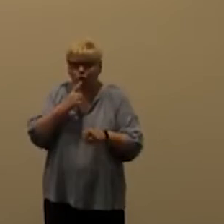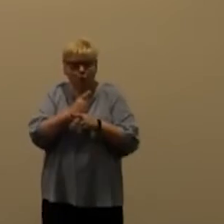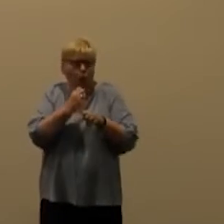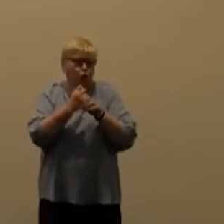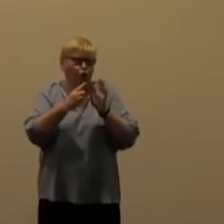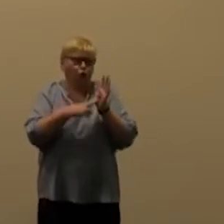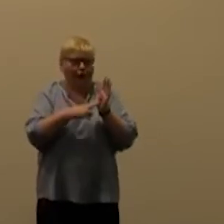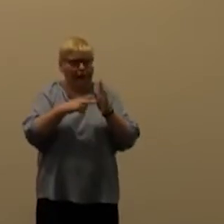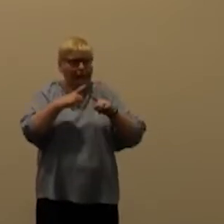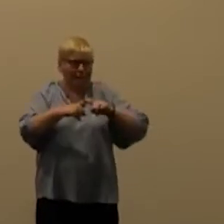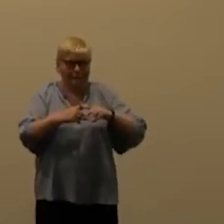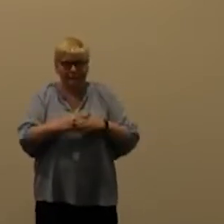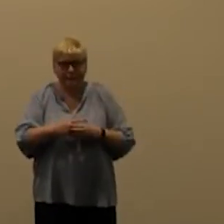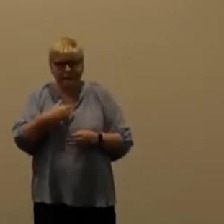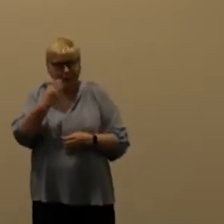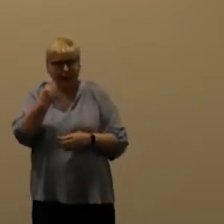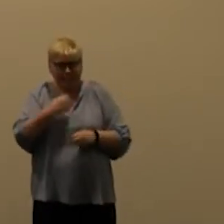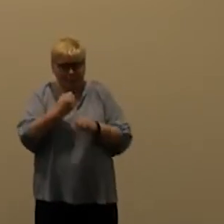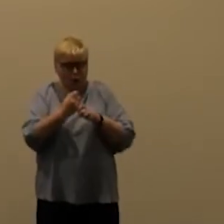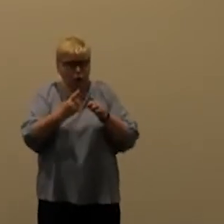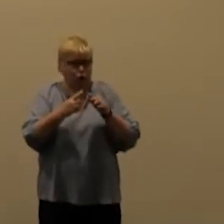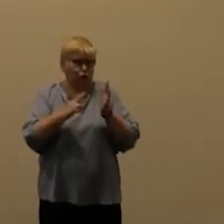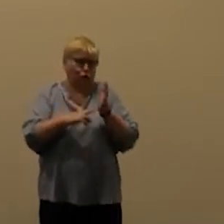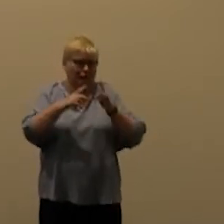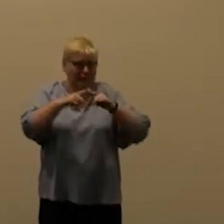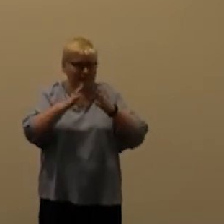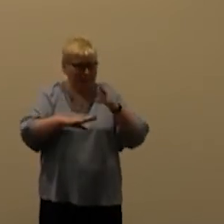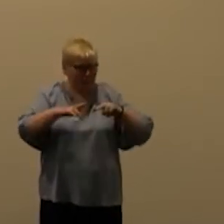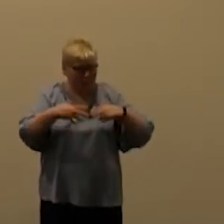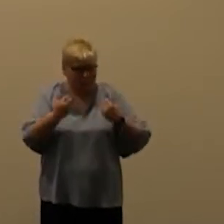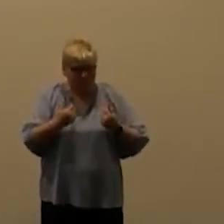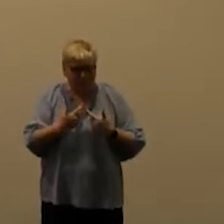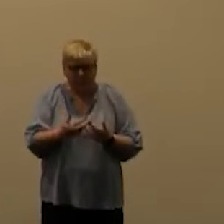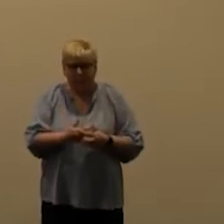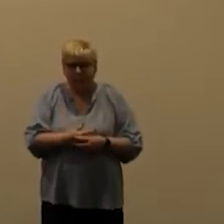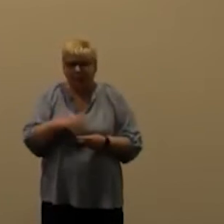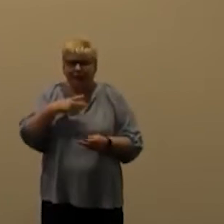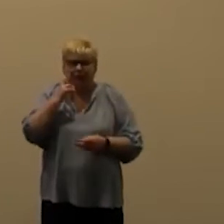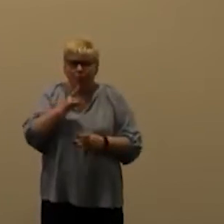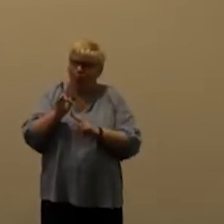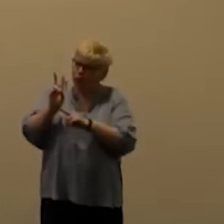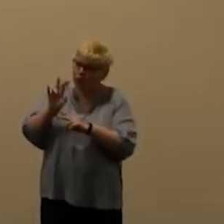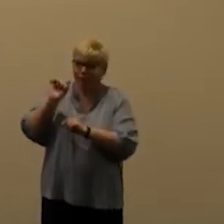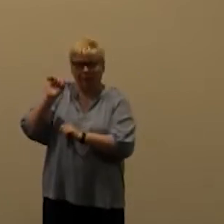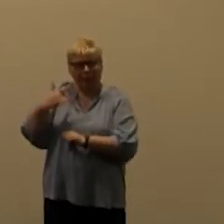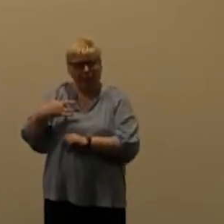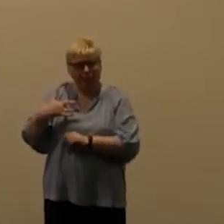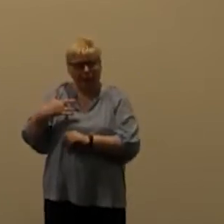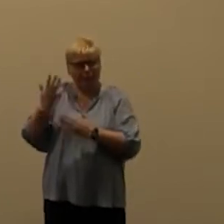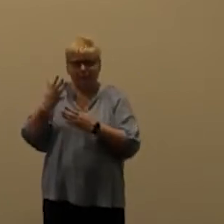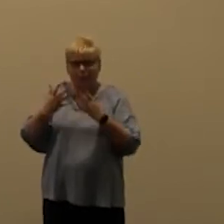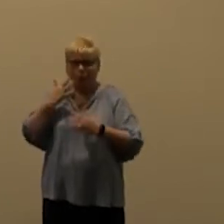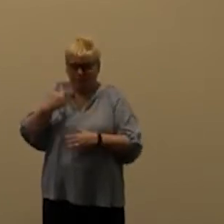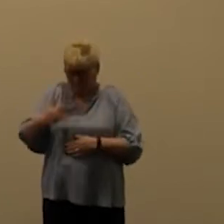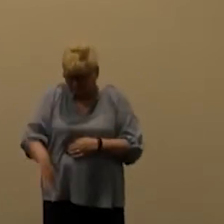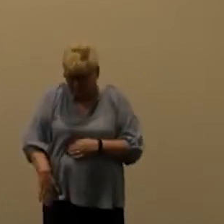so as I said, I have Gen X parents, and I have watched them and their life kind of grow from where I was obviously old